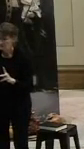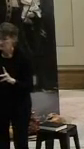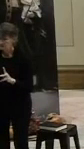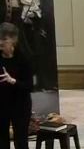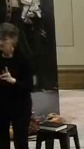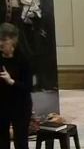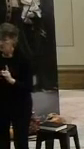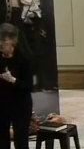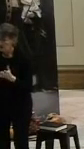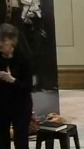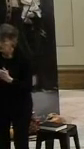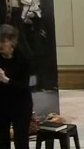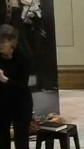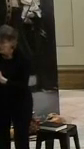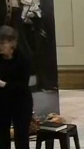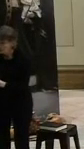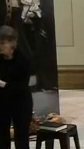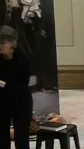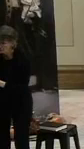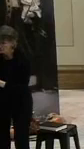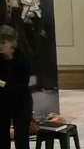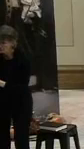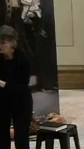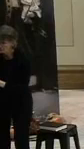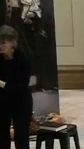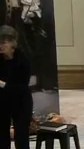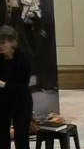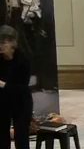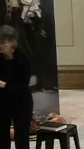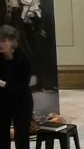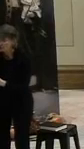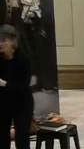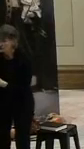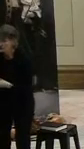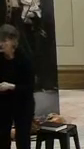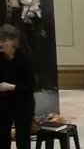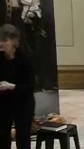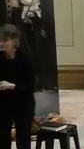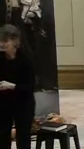be afraid to reach back. How often